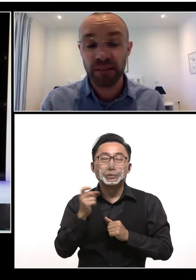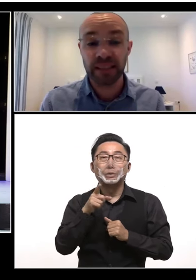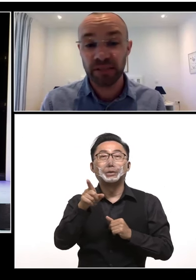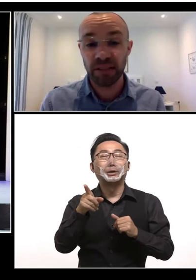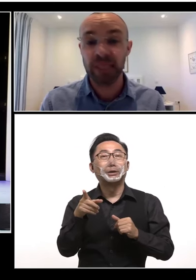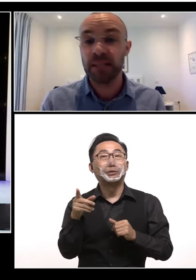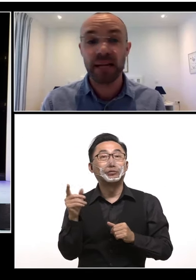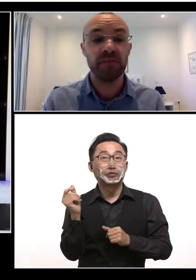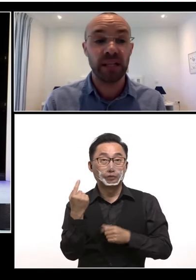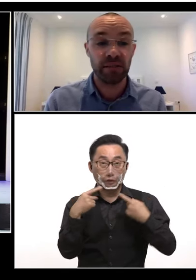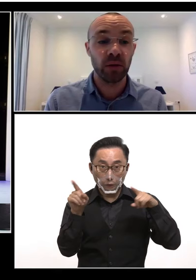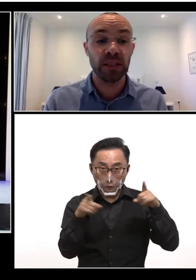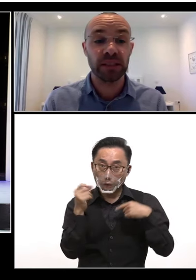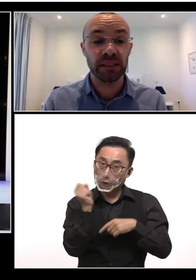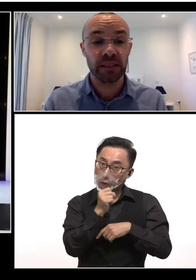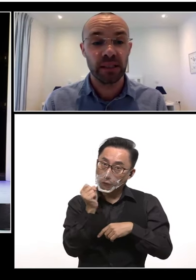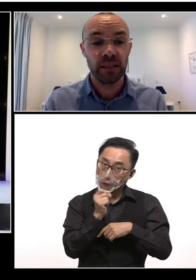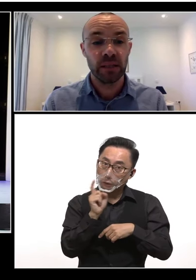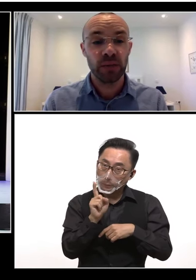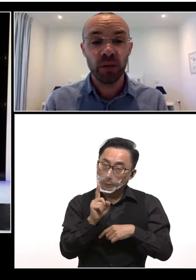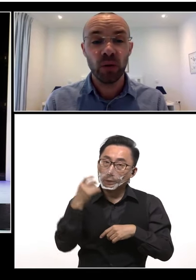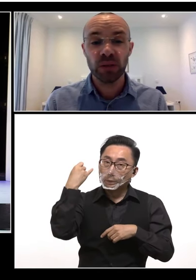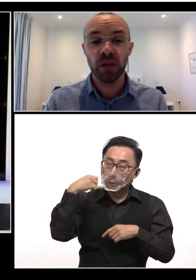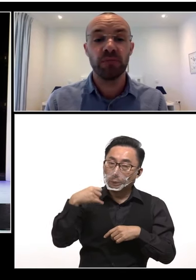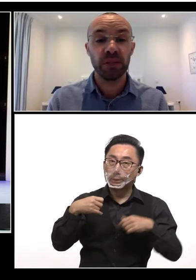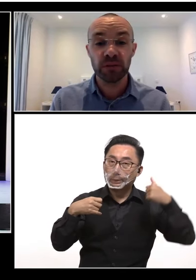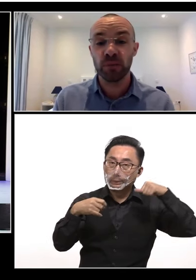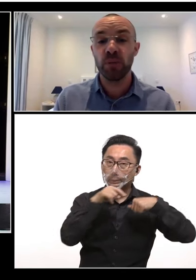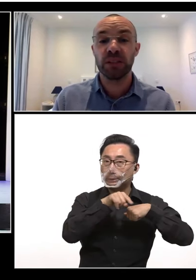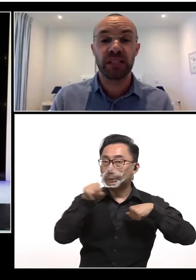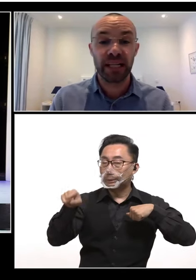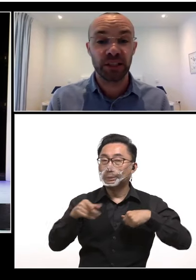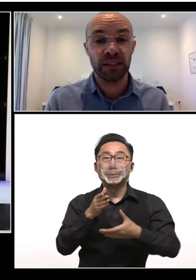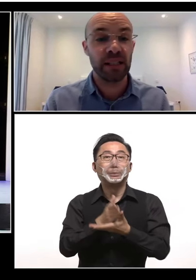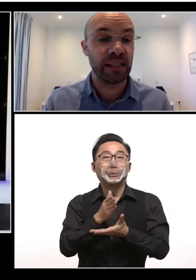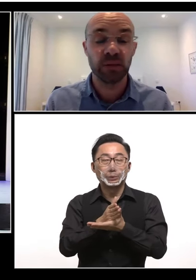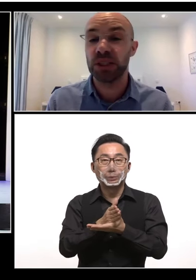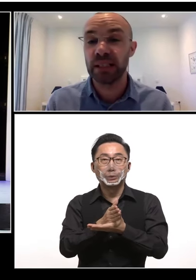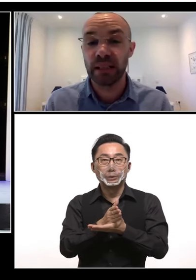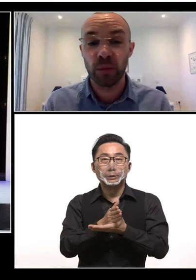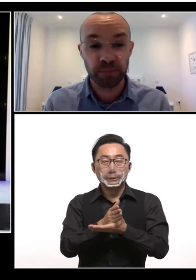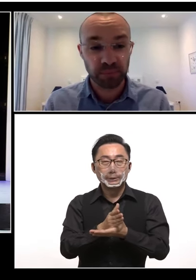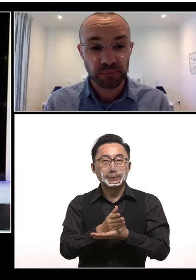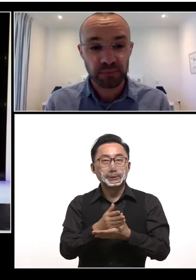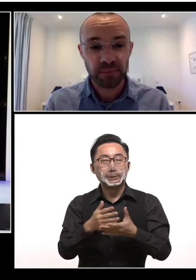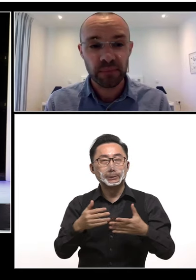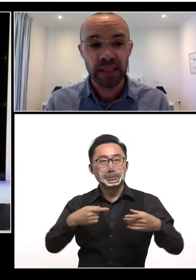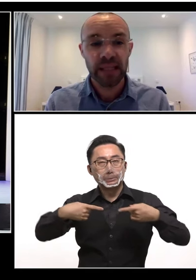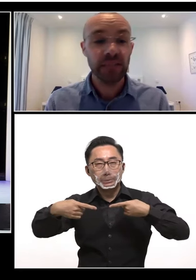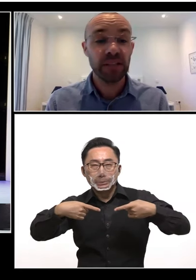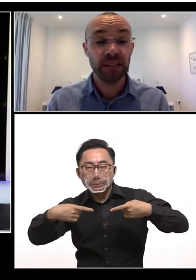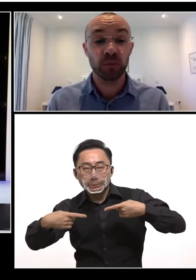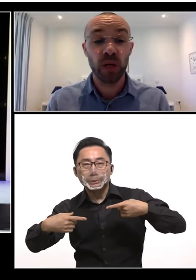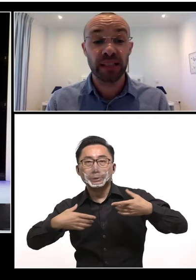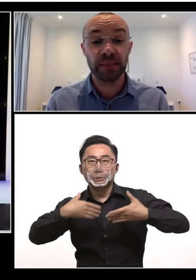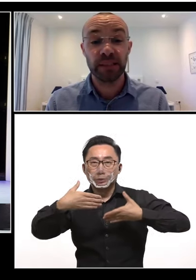experienced differently by deaf and hearing audiences. But there were also a lot of beautiful moments of connection and things we shared in common. Ad